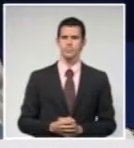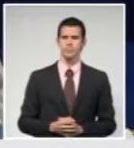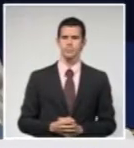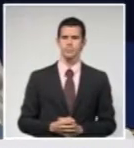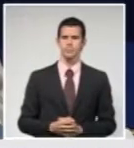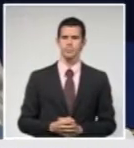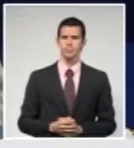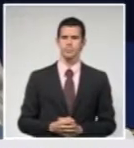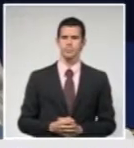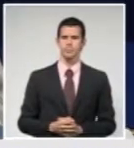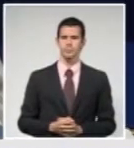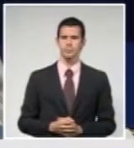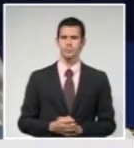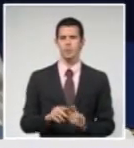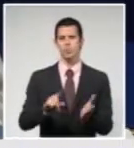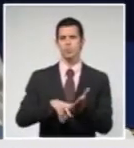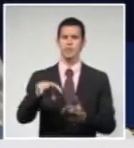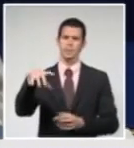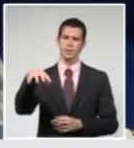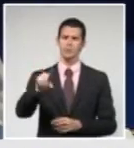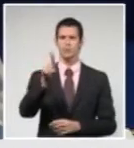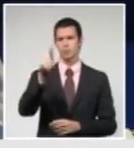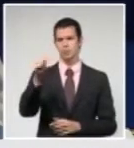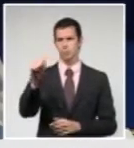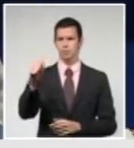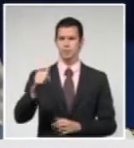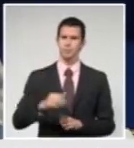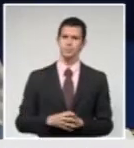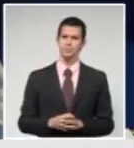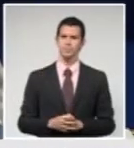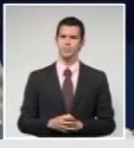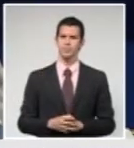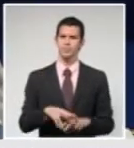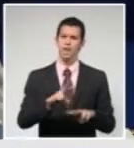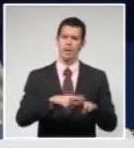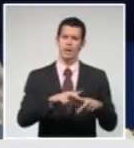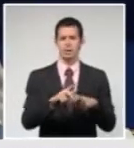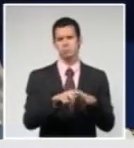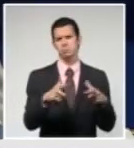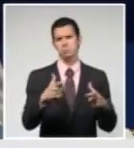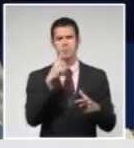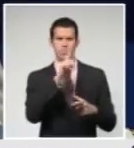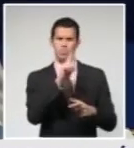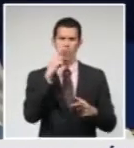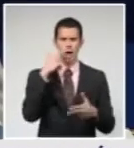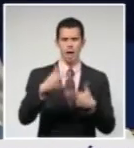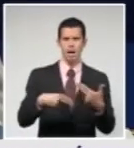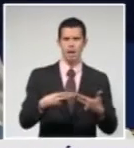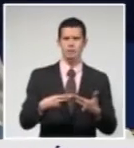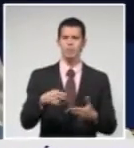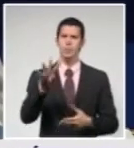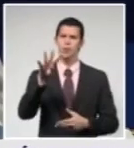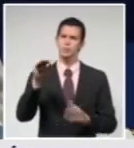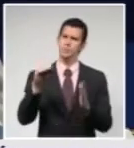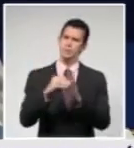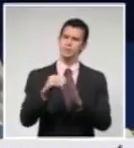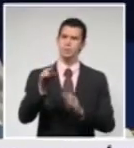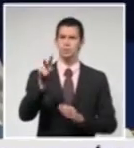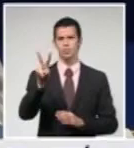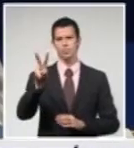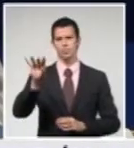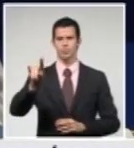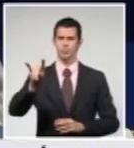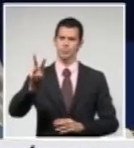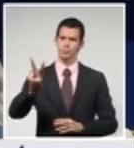As I always mention, samples from all of the country's territories were tested. From Pinar del